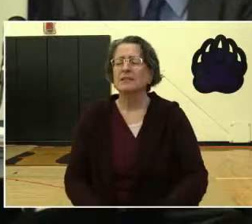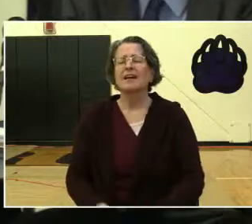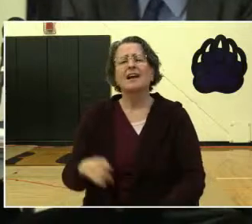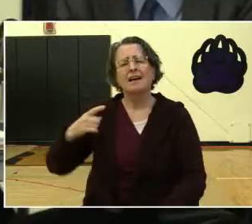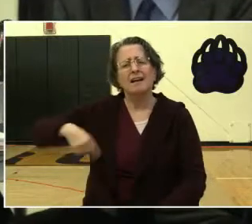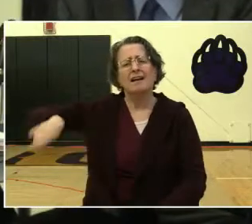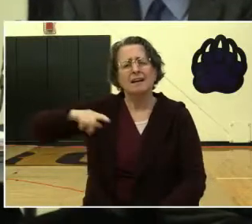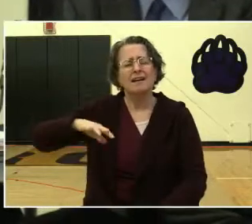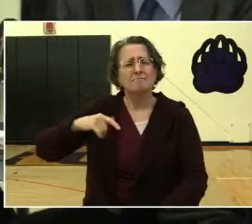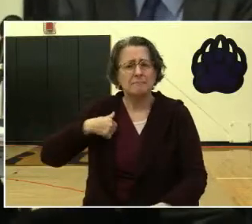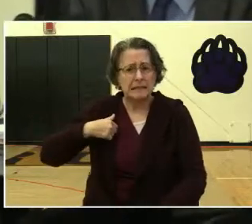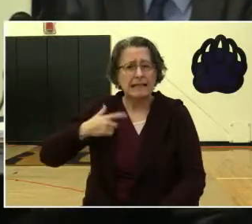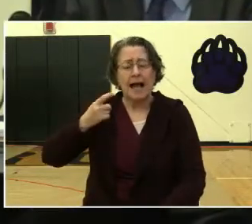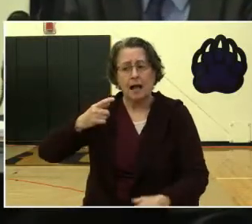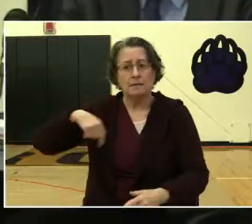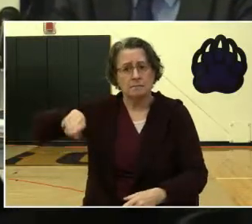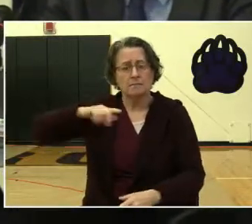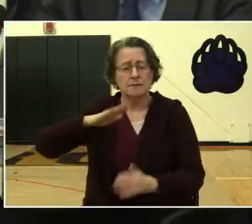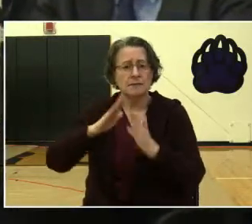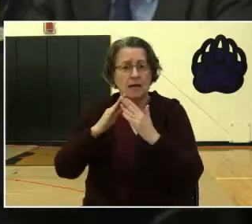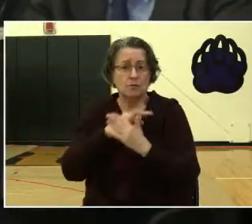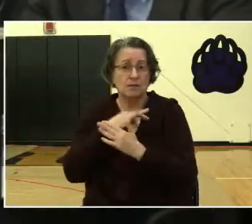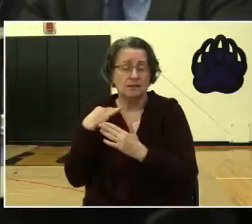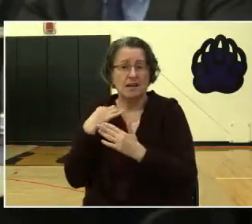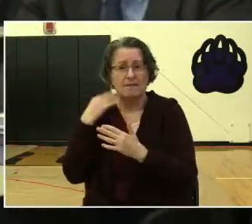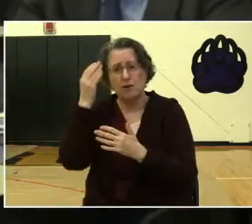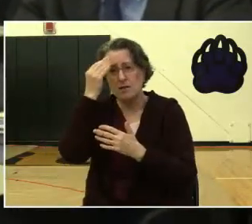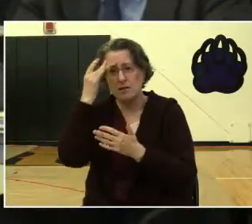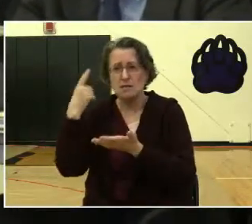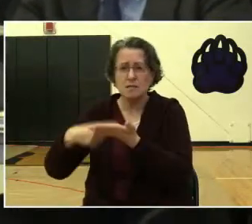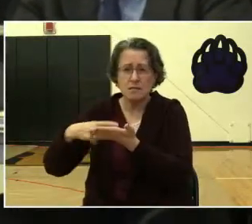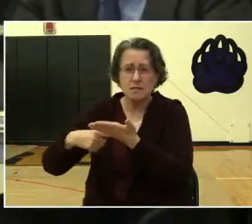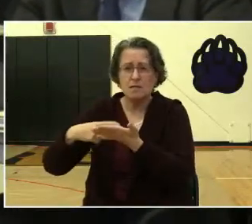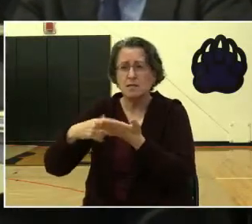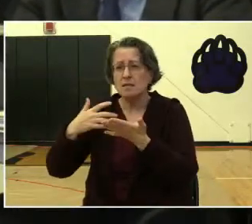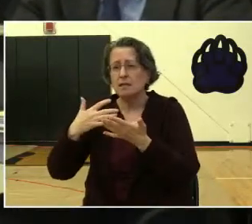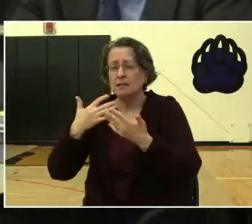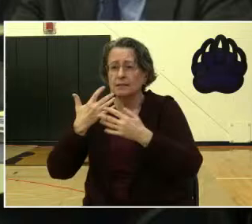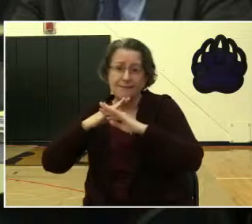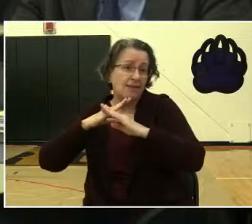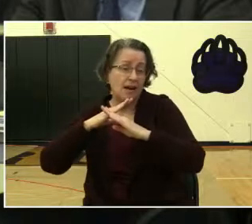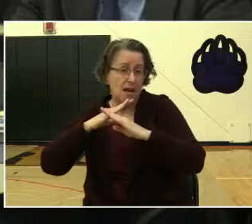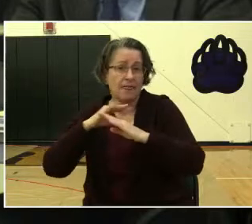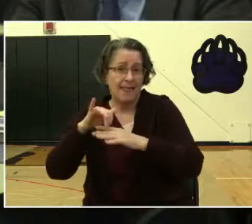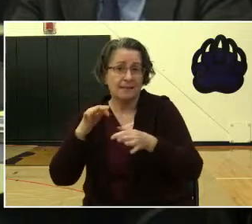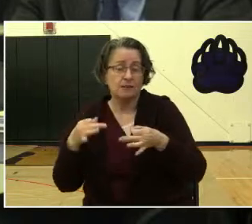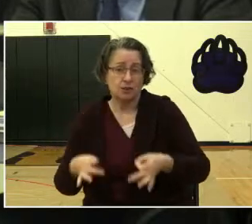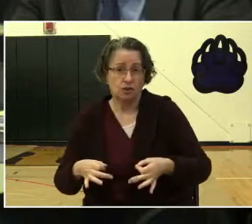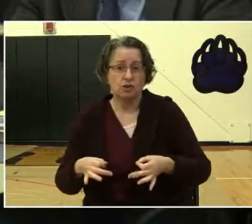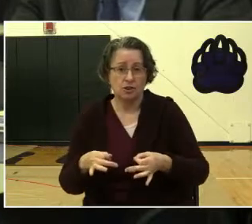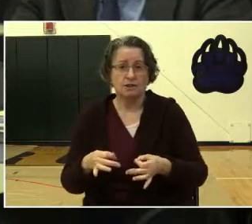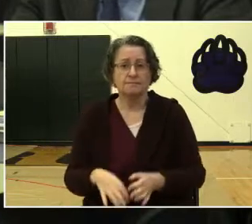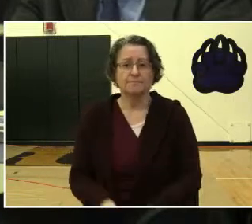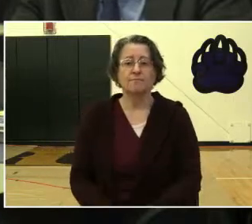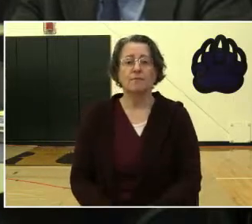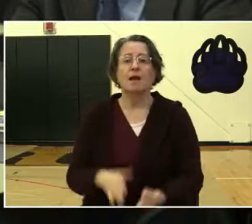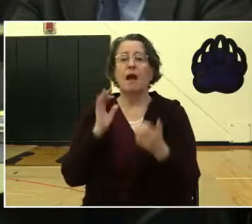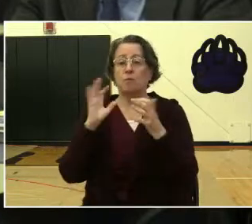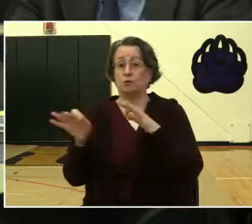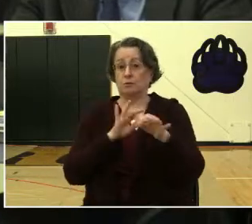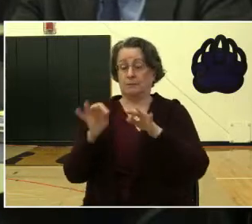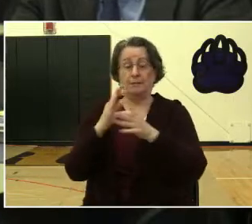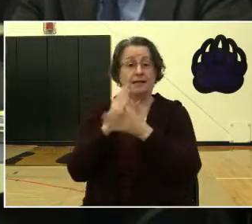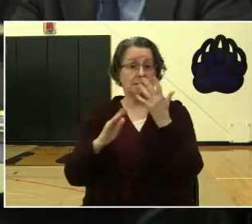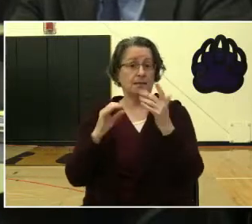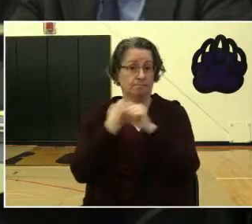to talk about and defend this decision um so there I there are just some numbers I want to throw out to RTM about this